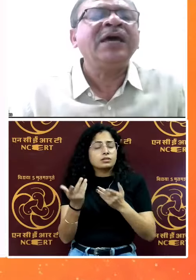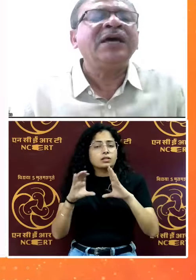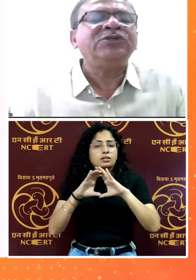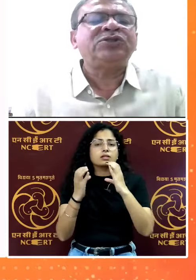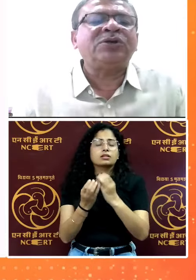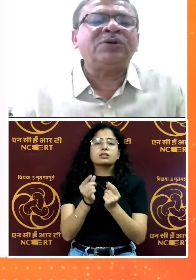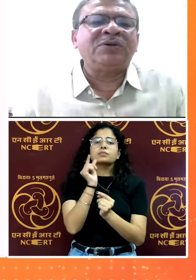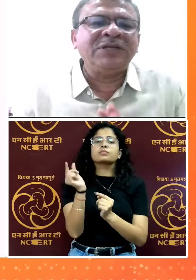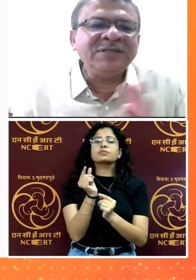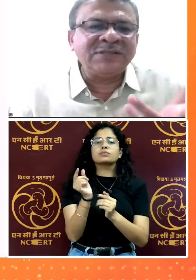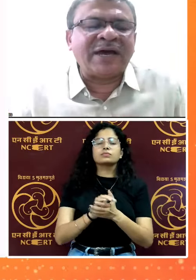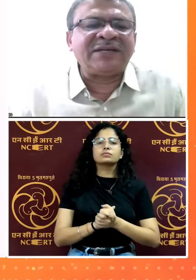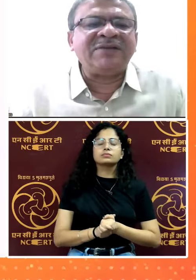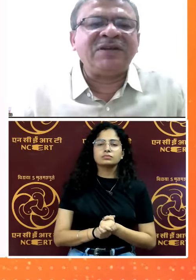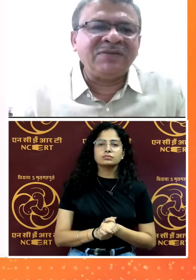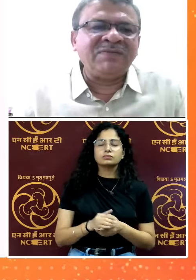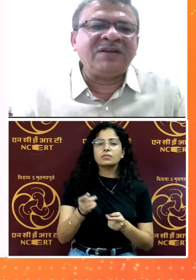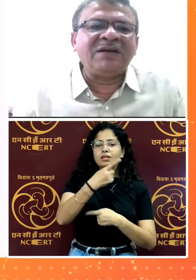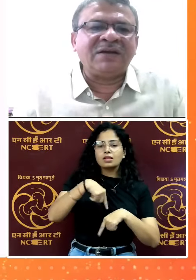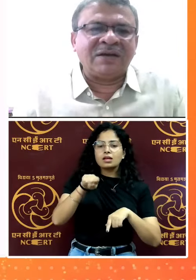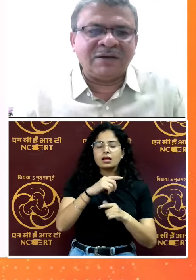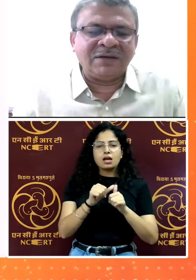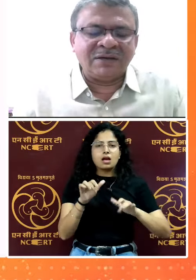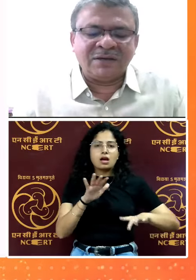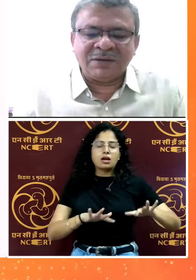Right. Okay. So these activities